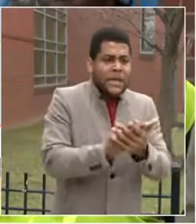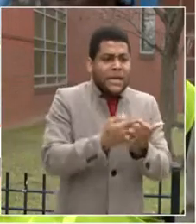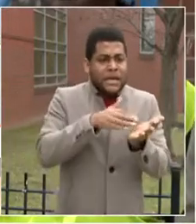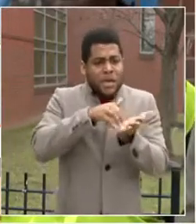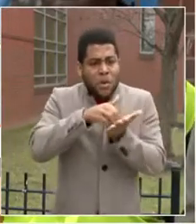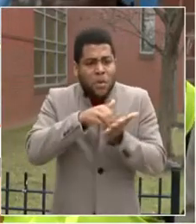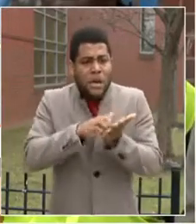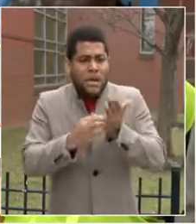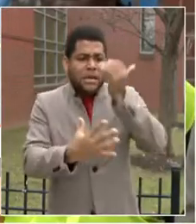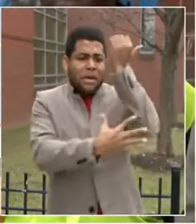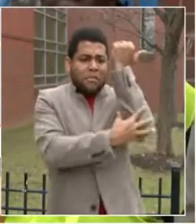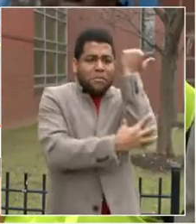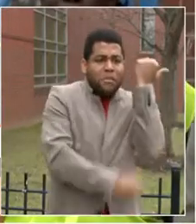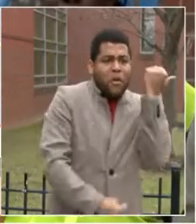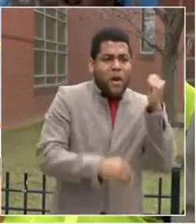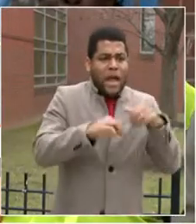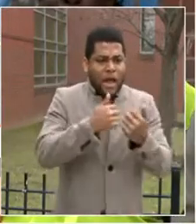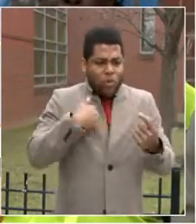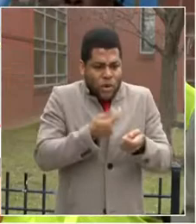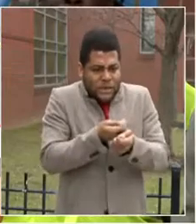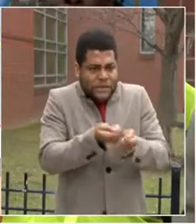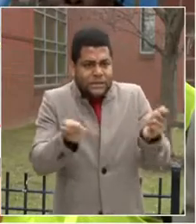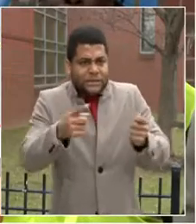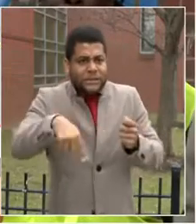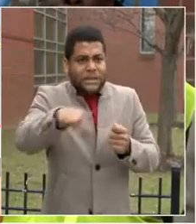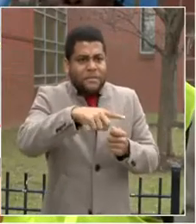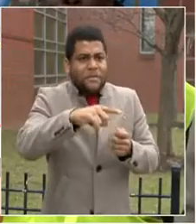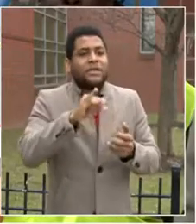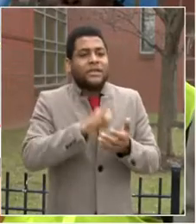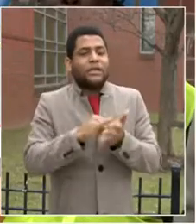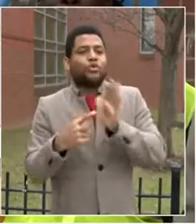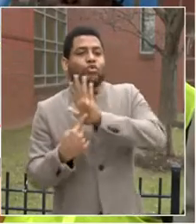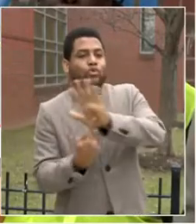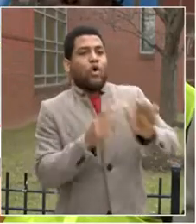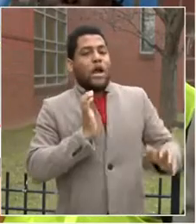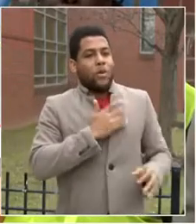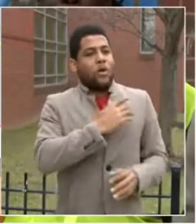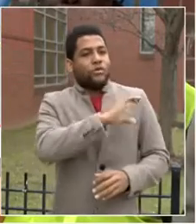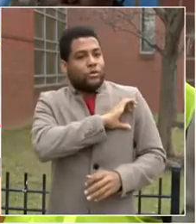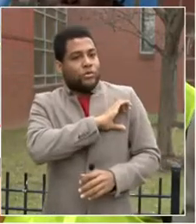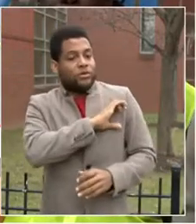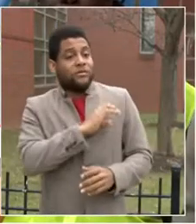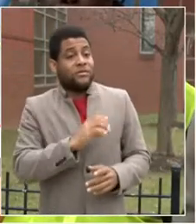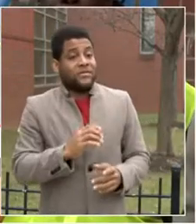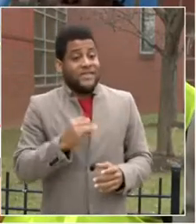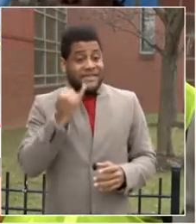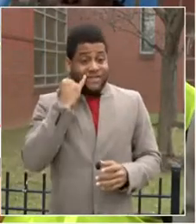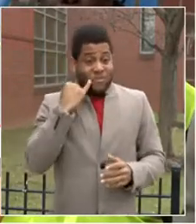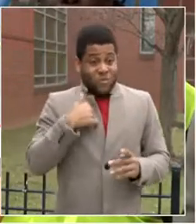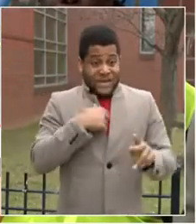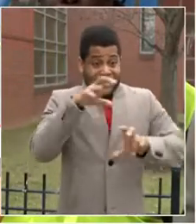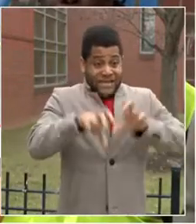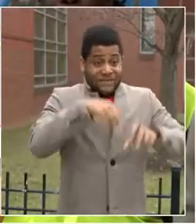is a reflection of that. It's a reflection of investing in people. The $1.7 million investment in life